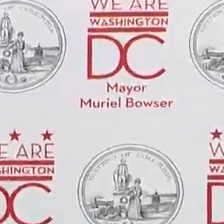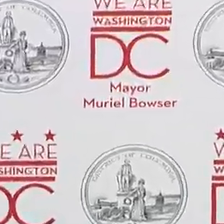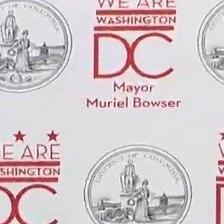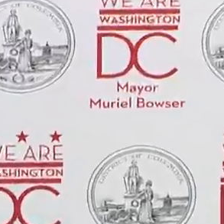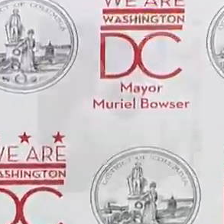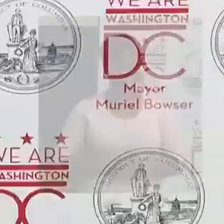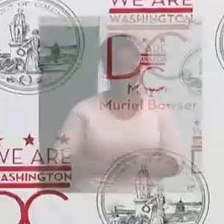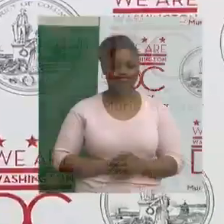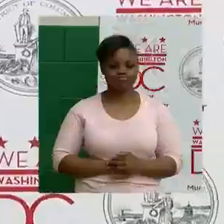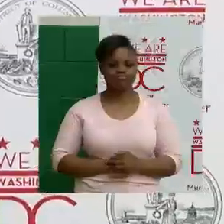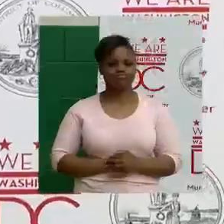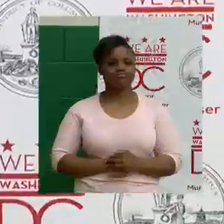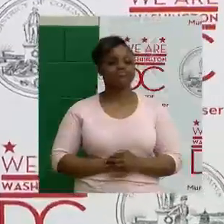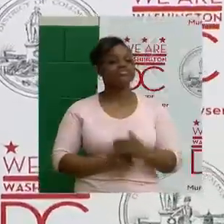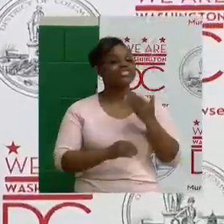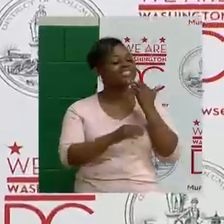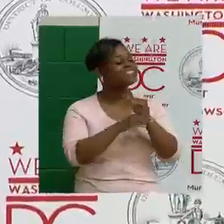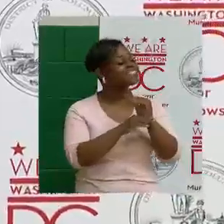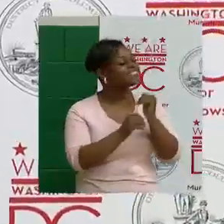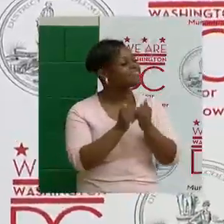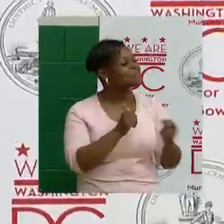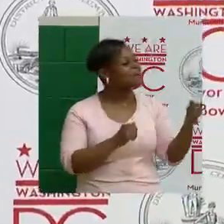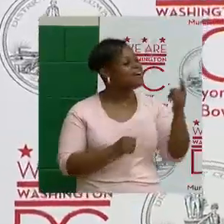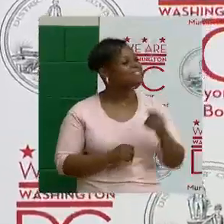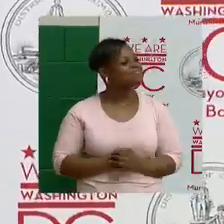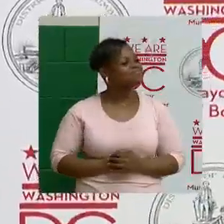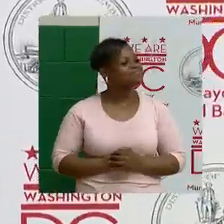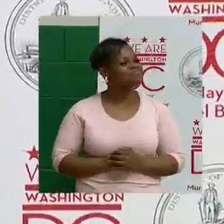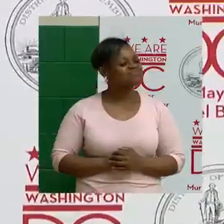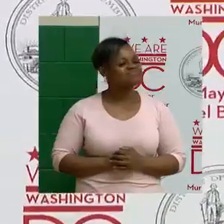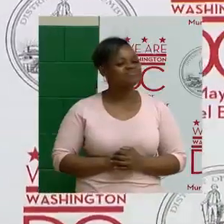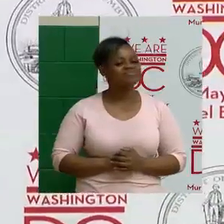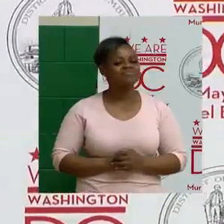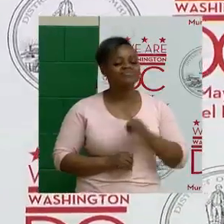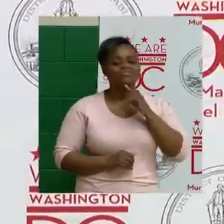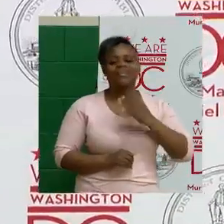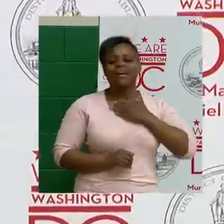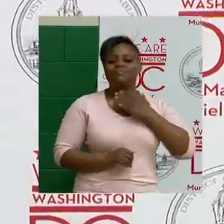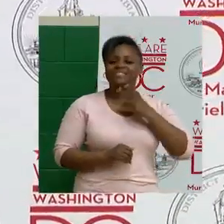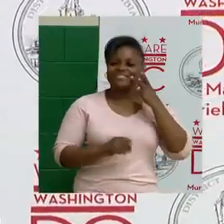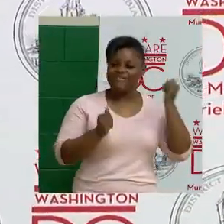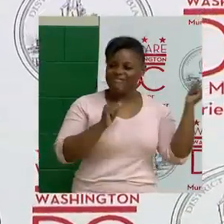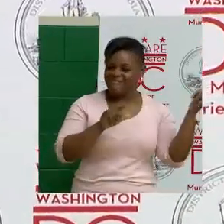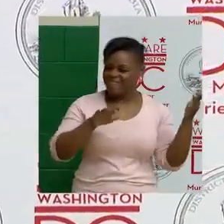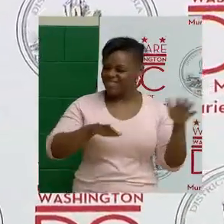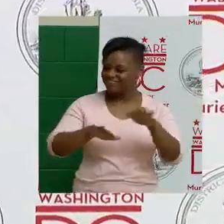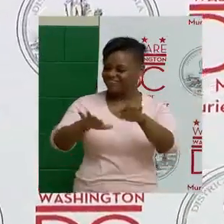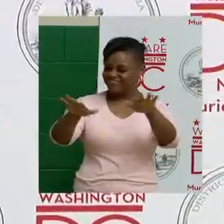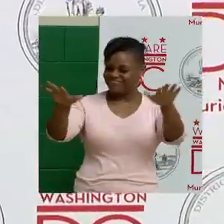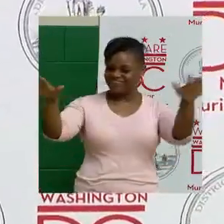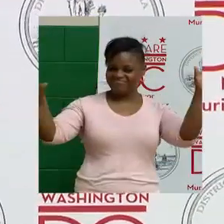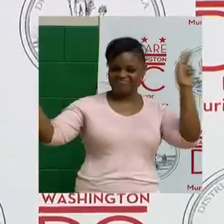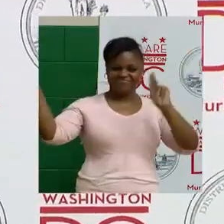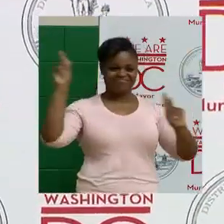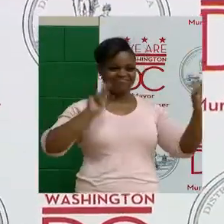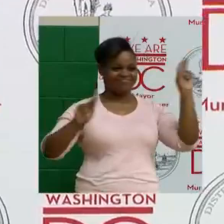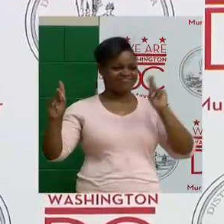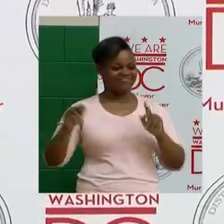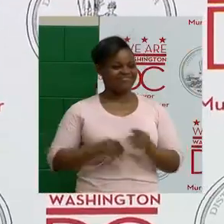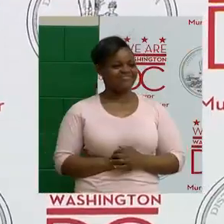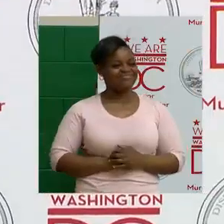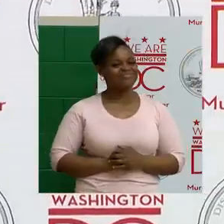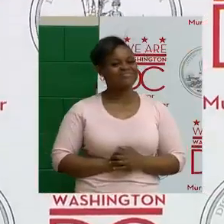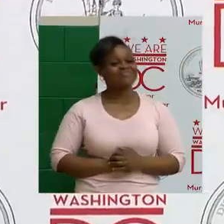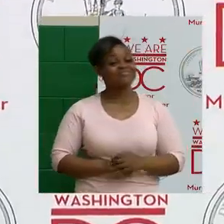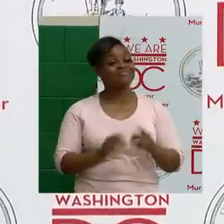Well, good evening, everybody. I am really happy to see you all here and to kick off our